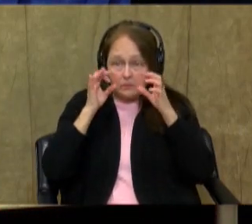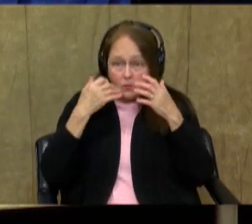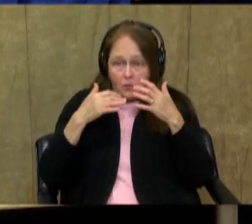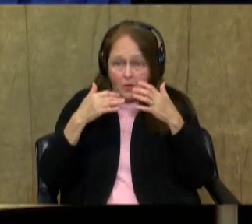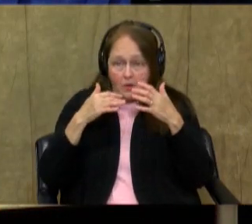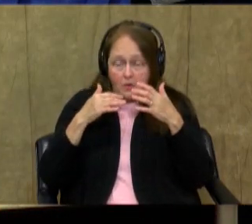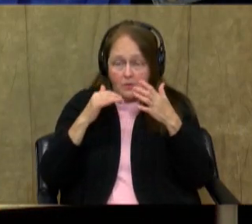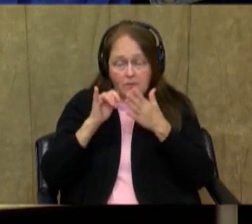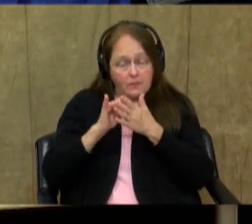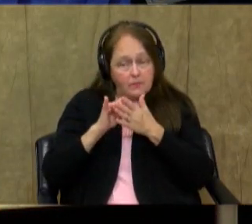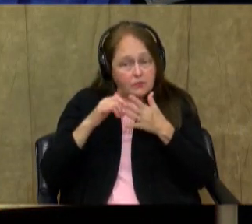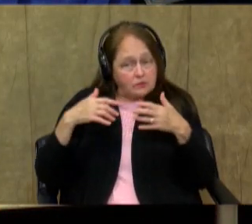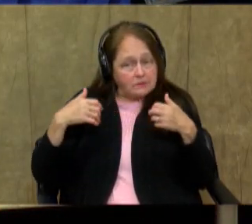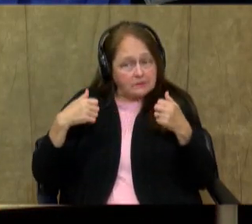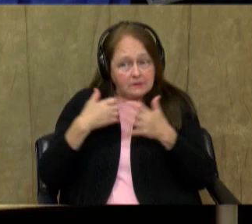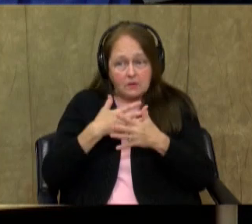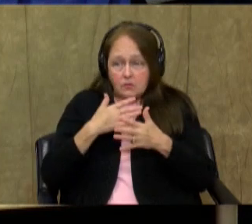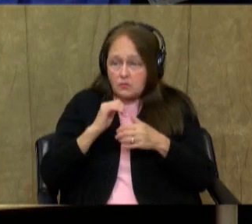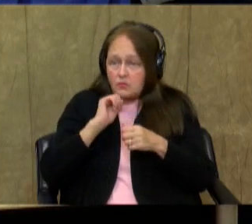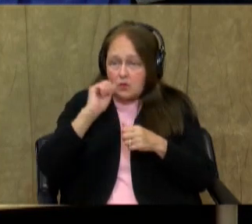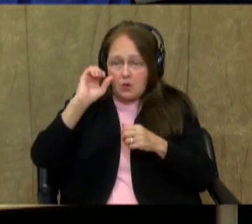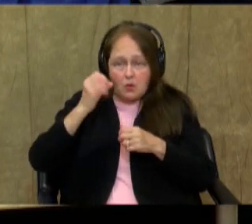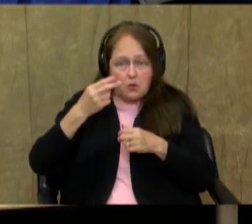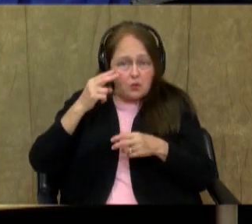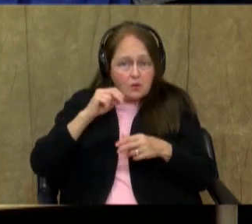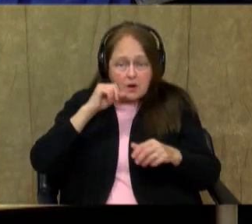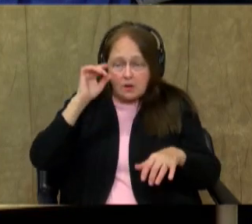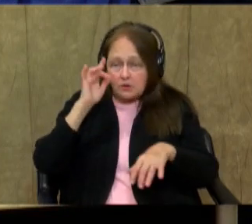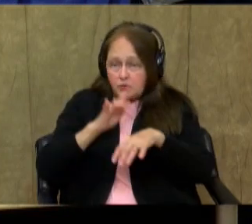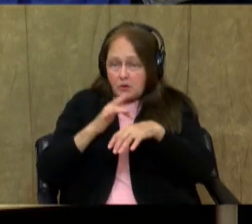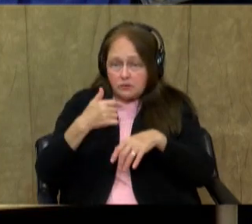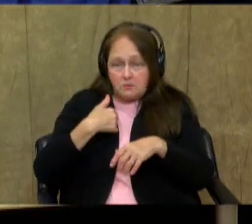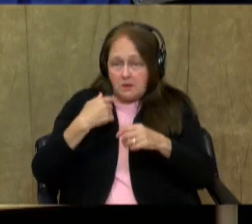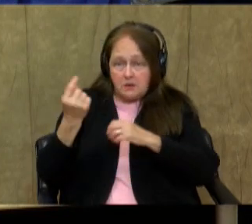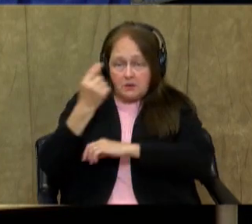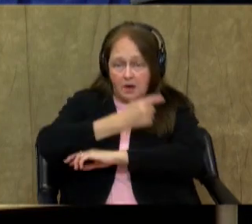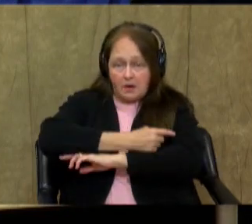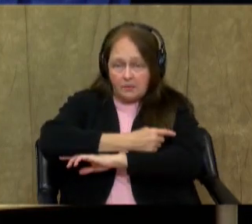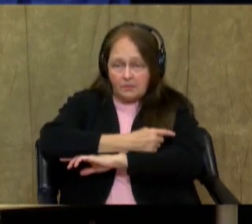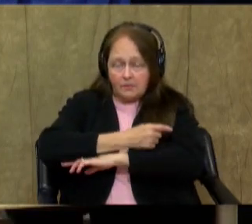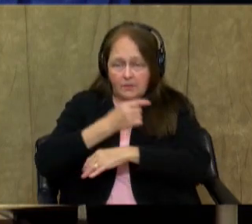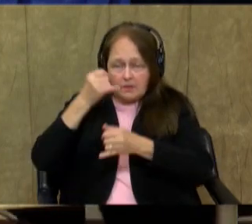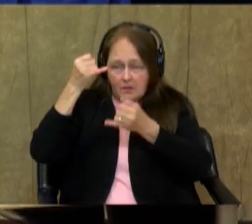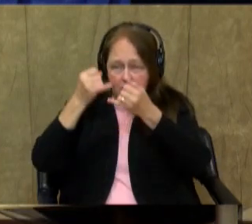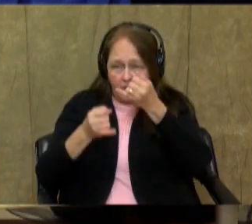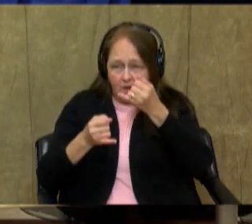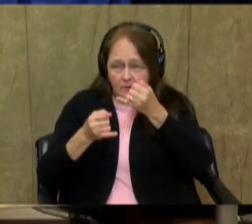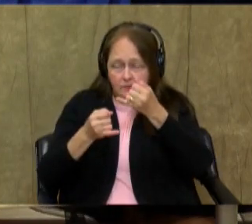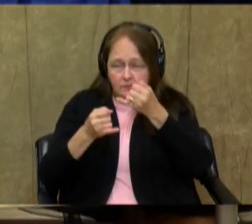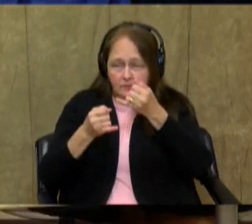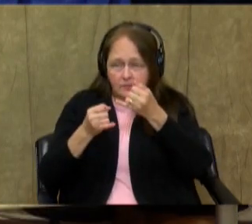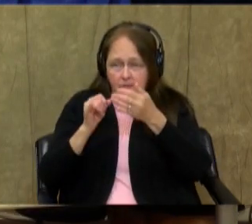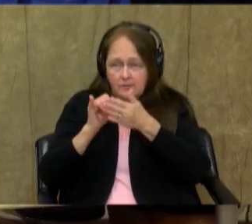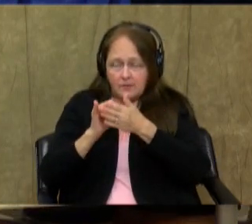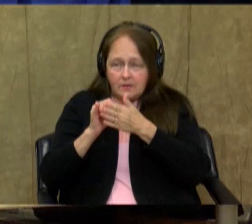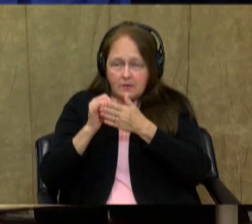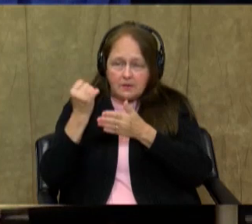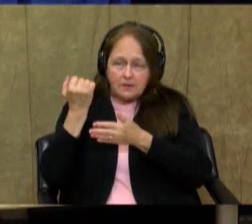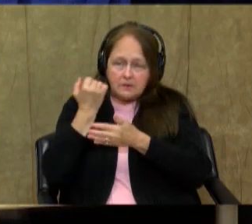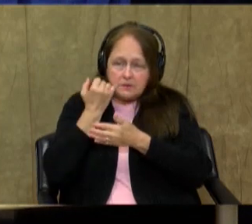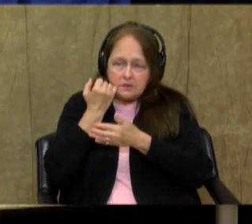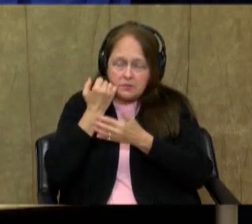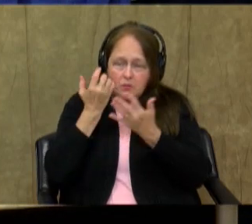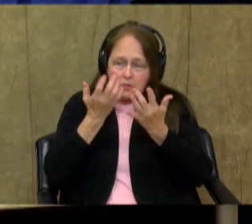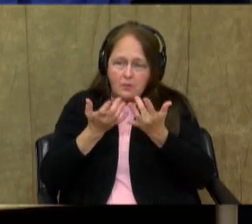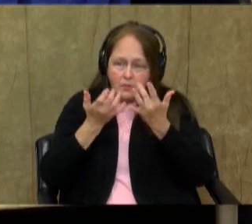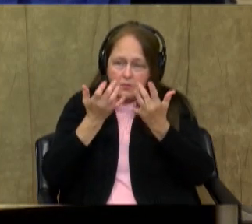bucked. She's definitely terrified. She's like, oh no, you're not going to do that today. Last but not least, the dentist is waiting